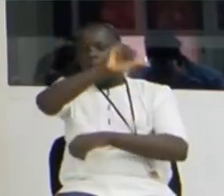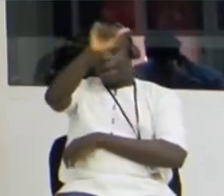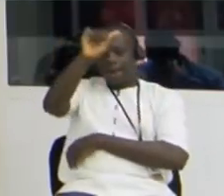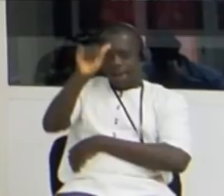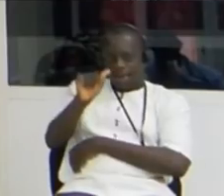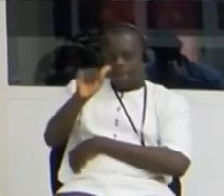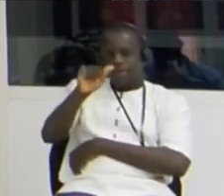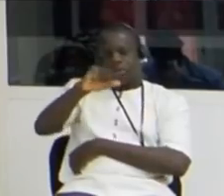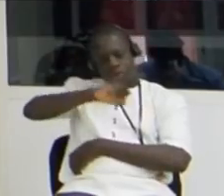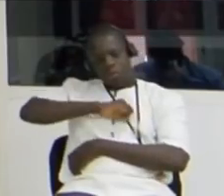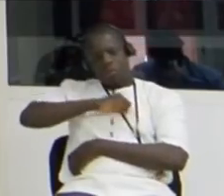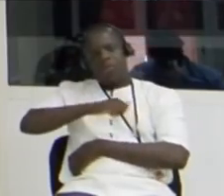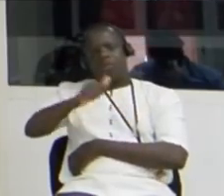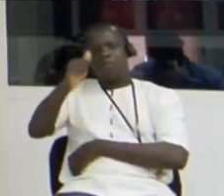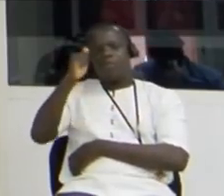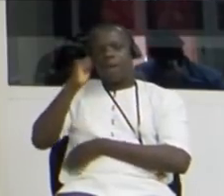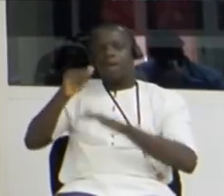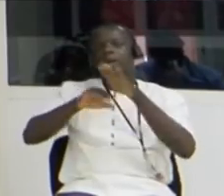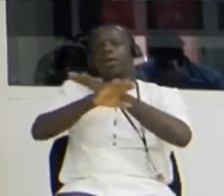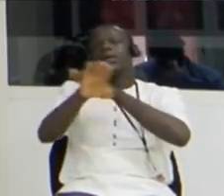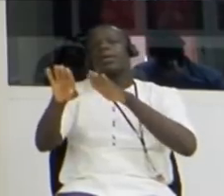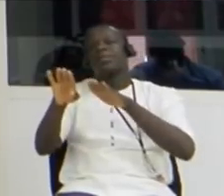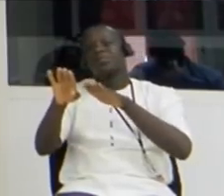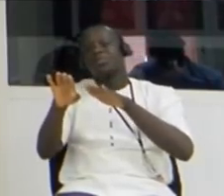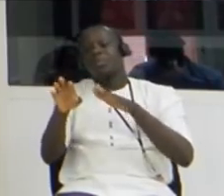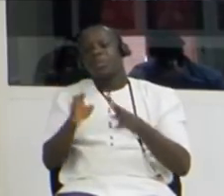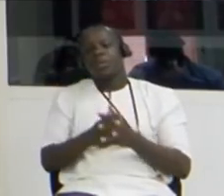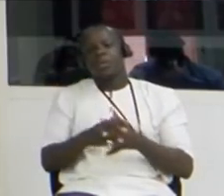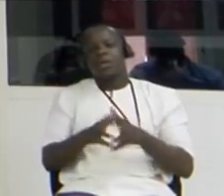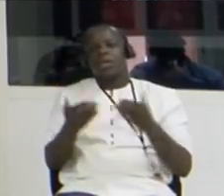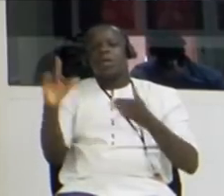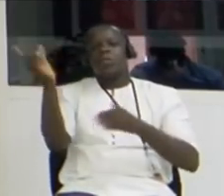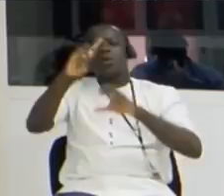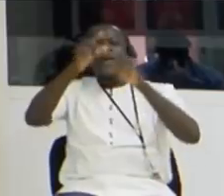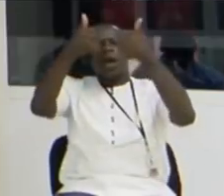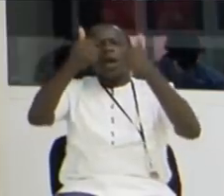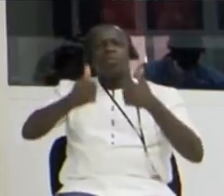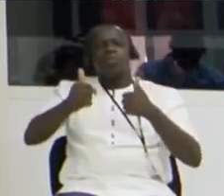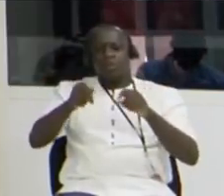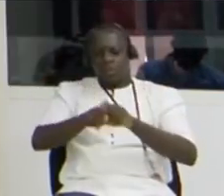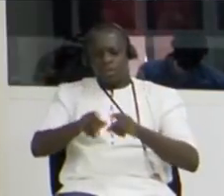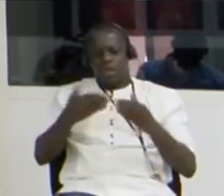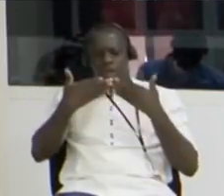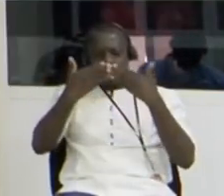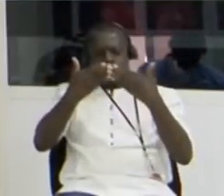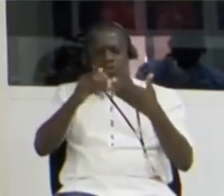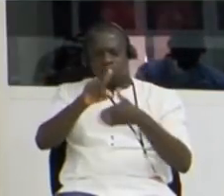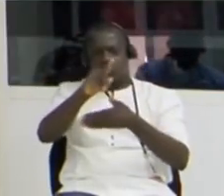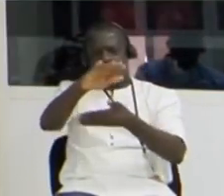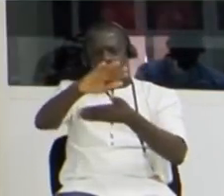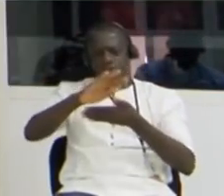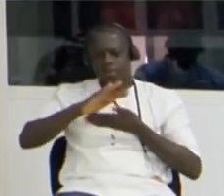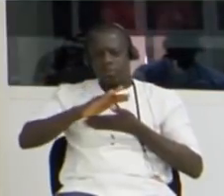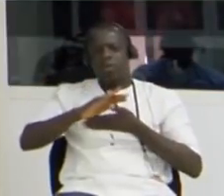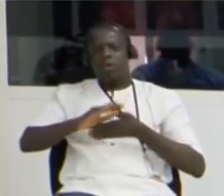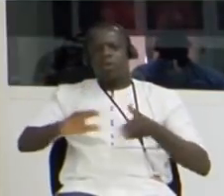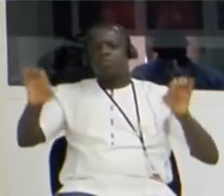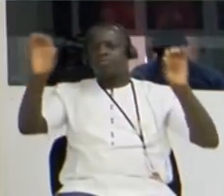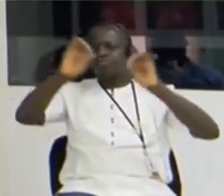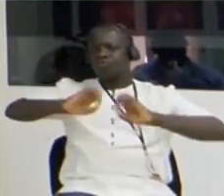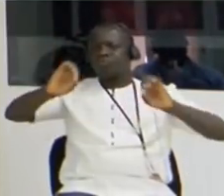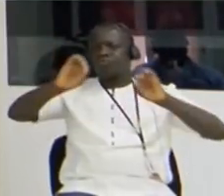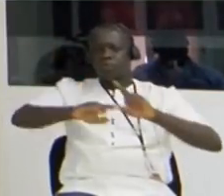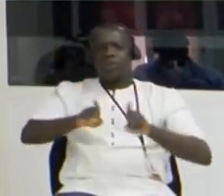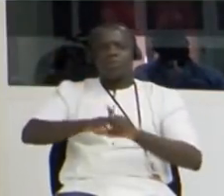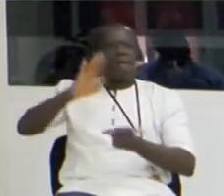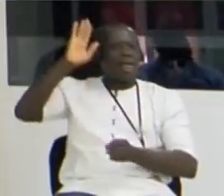photographs on their own? Yeah. Okay. And then what happened subsequently with the information you received? Nothing whatsoever. That was the